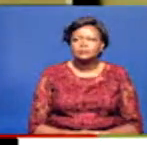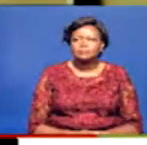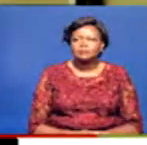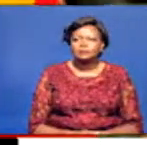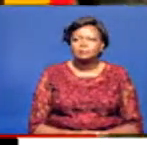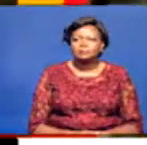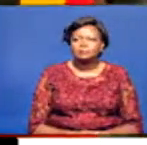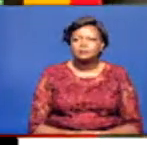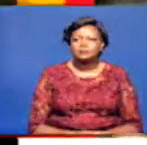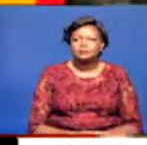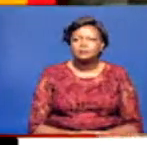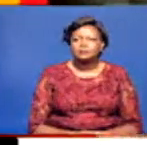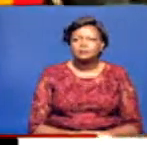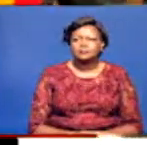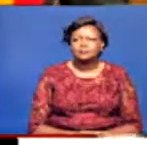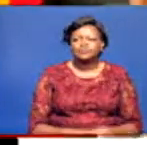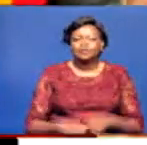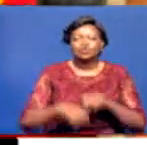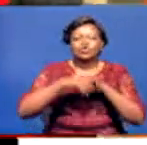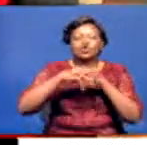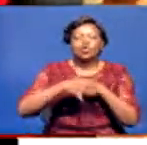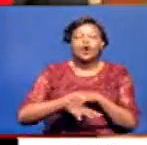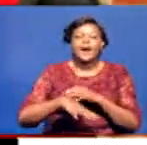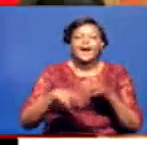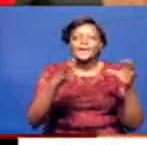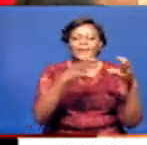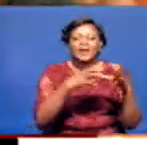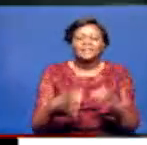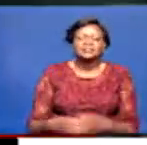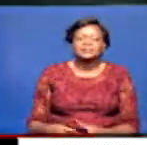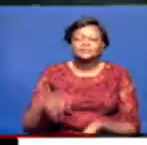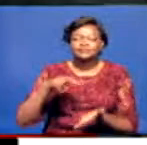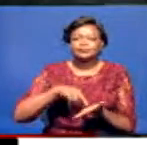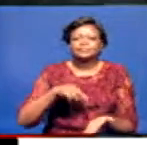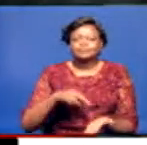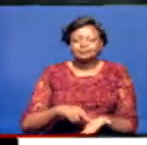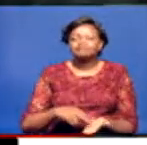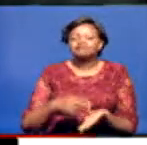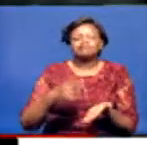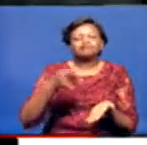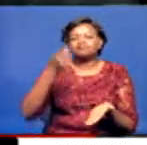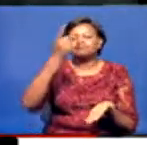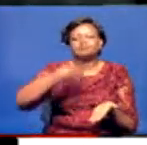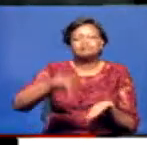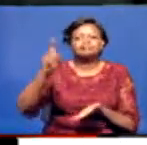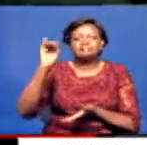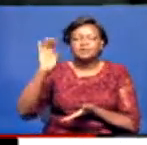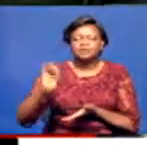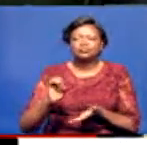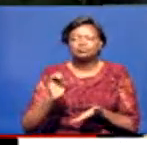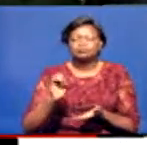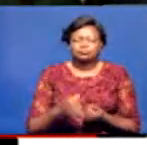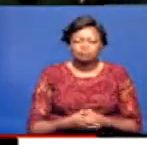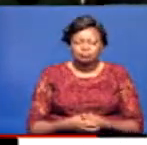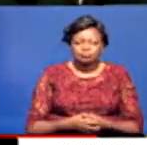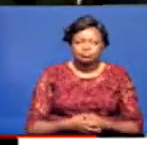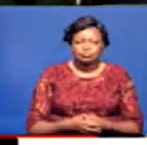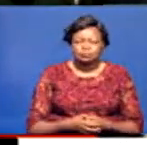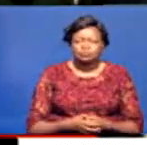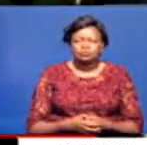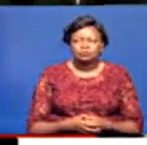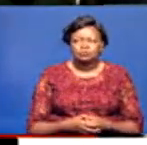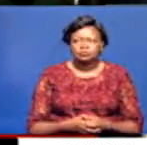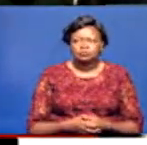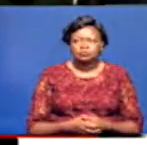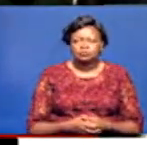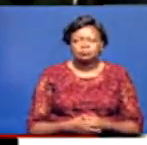Meanwhile, Roots Party aspirant George Wajakoya has been cleared by IBC to seek the presidency. Wajakoya